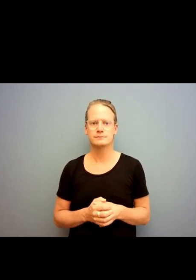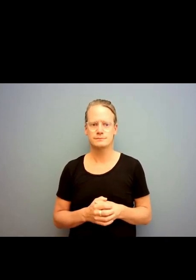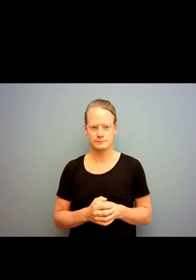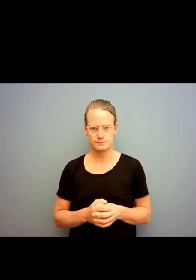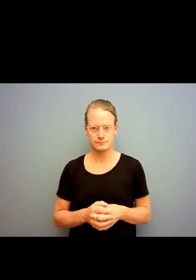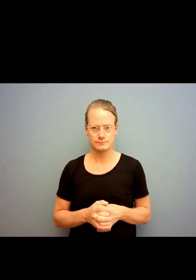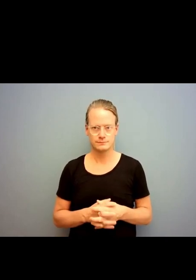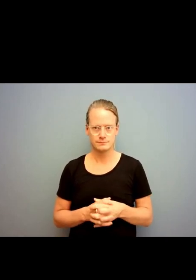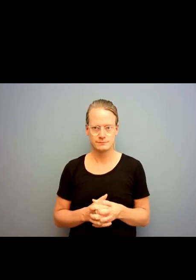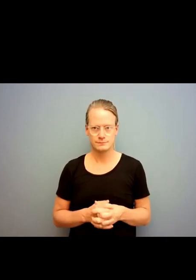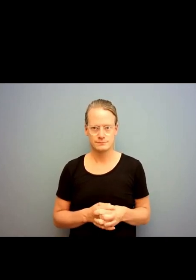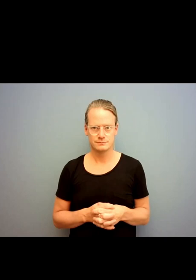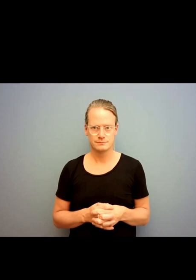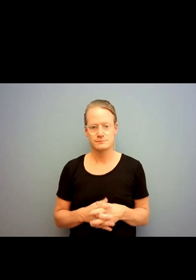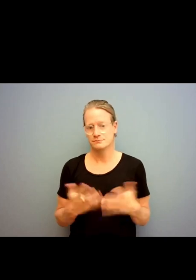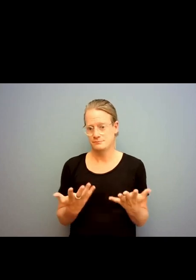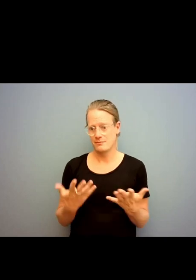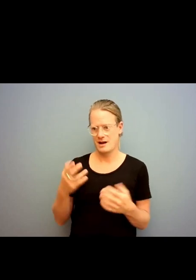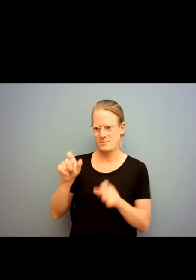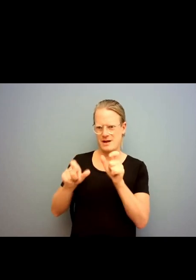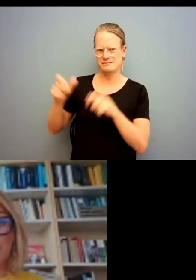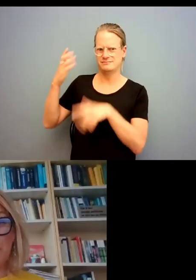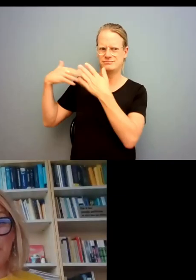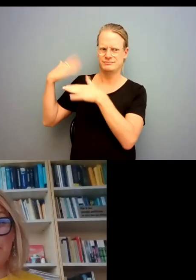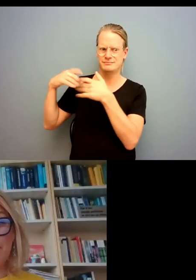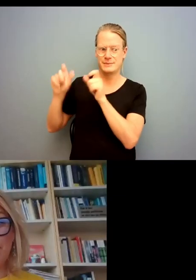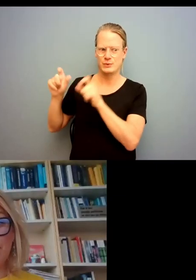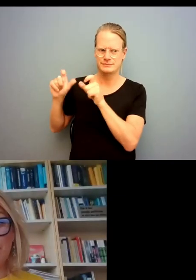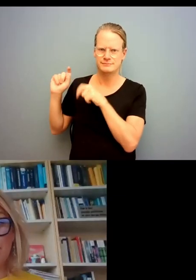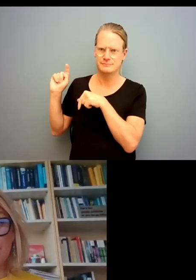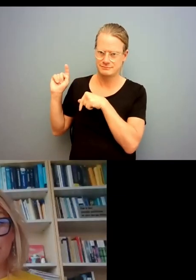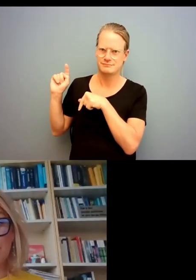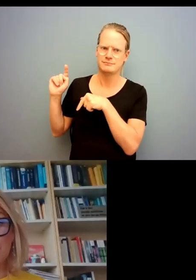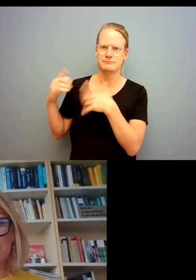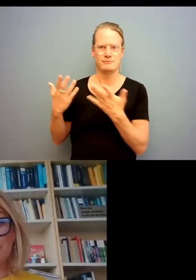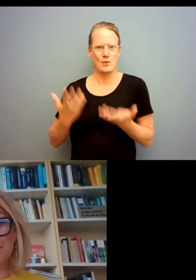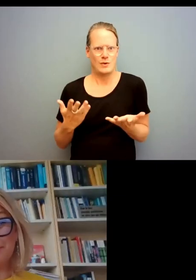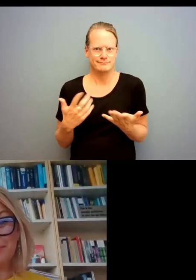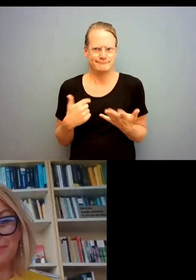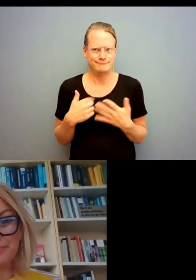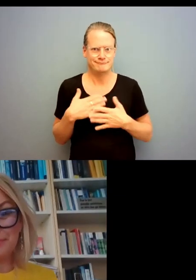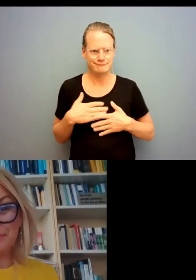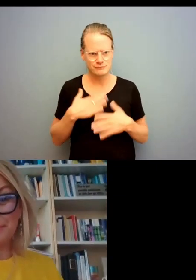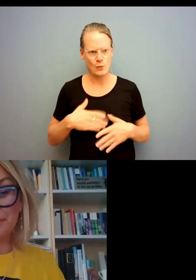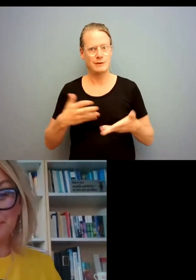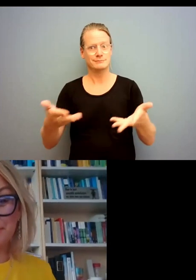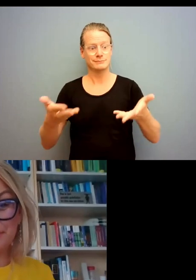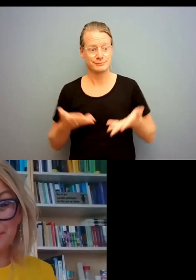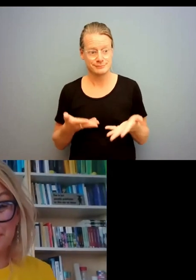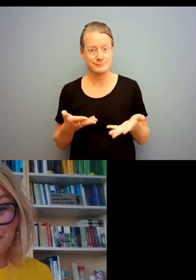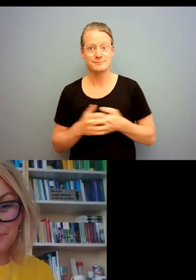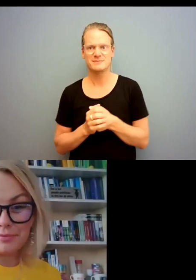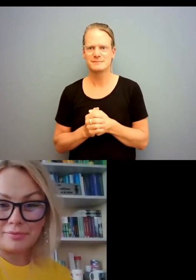of Indigenous peoples. And I have the pleasure to present and bring you up to the stage of